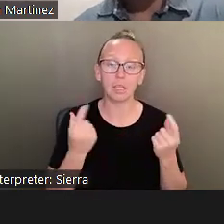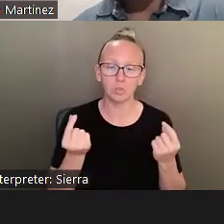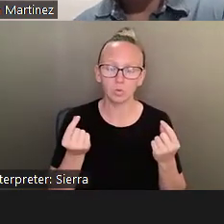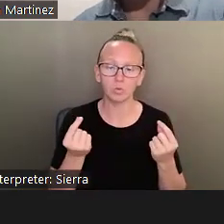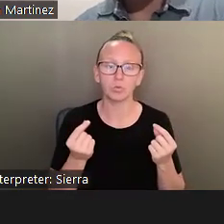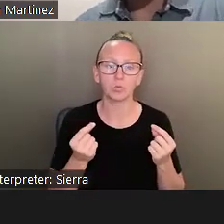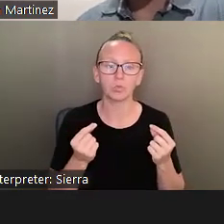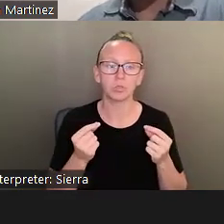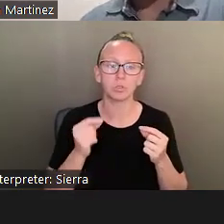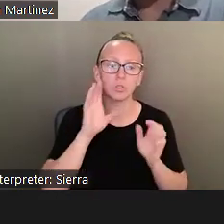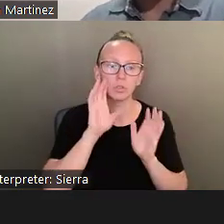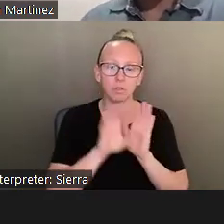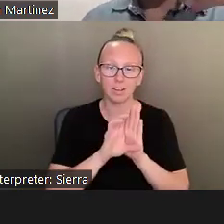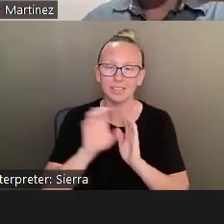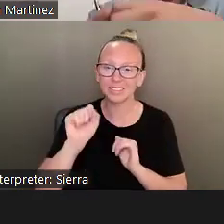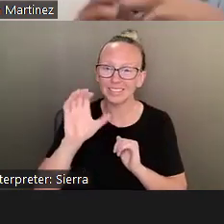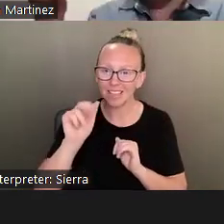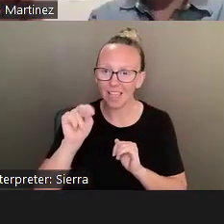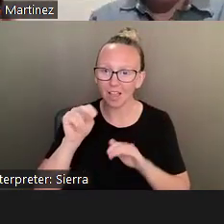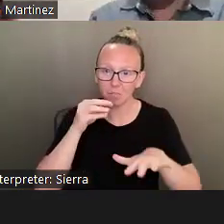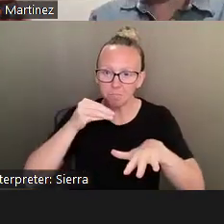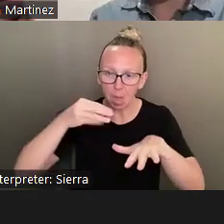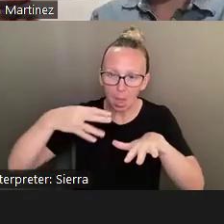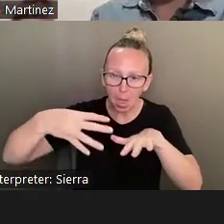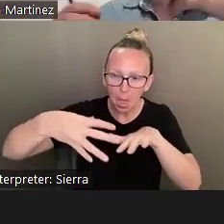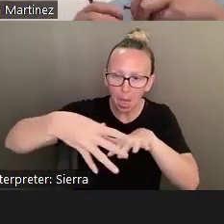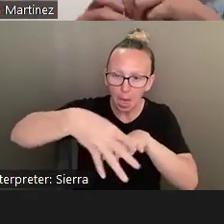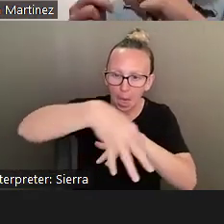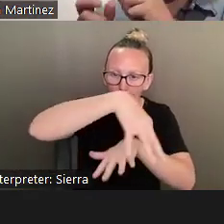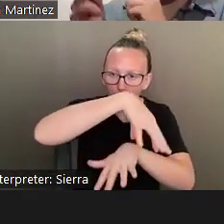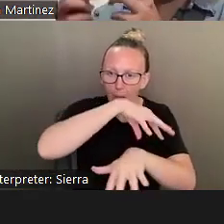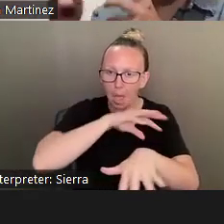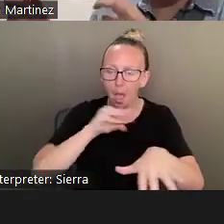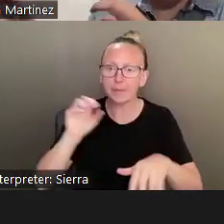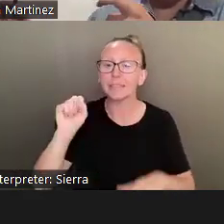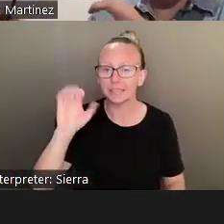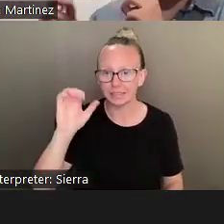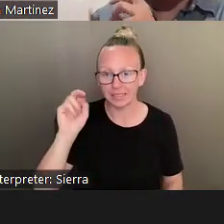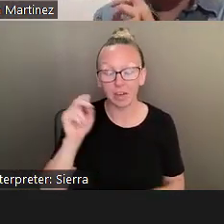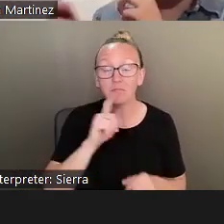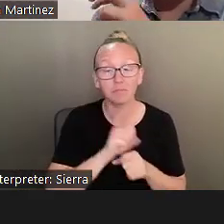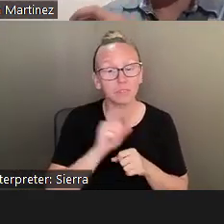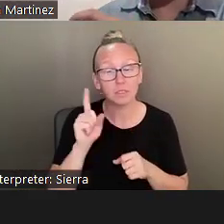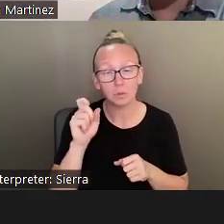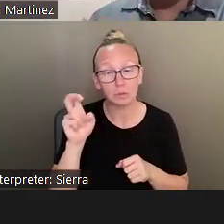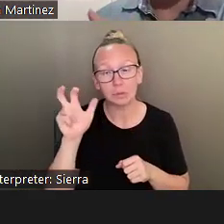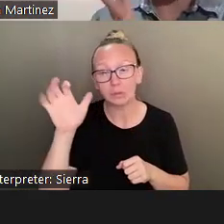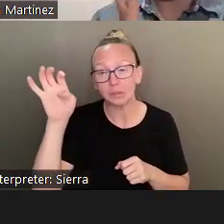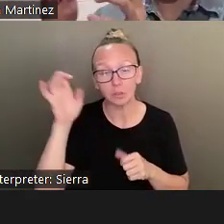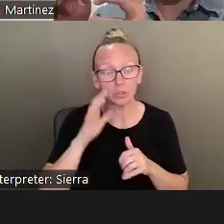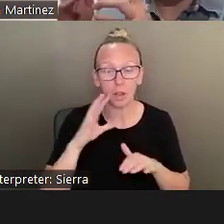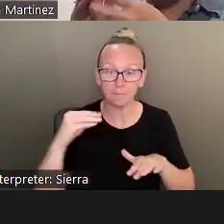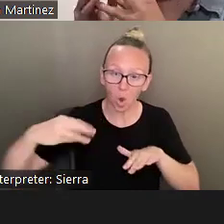detailed photogrammetry scan, so a 3D scan, using hundreds of photos, very detailed photos that then